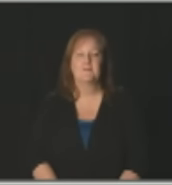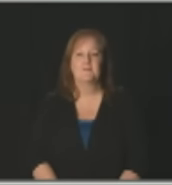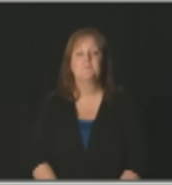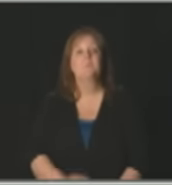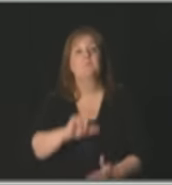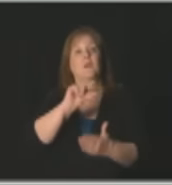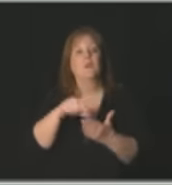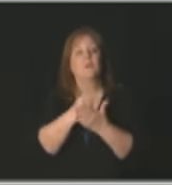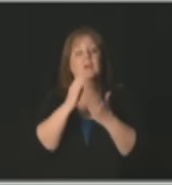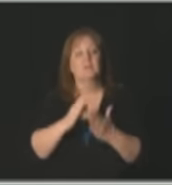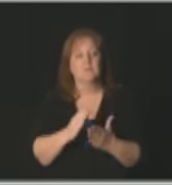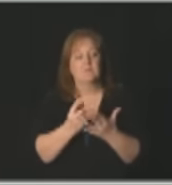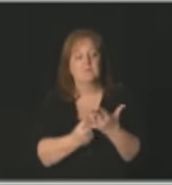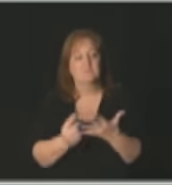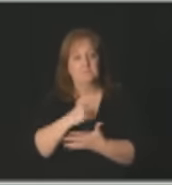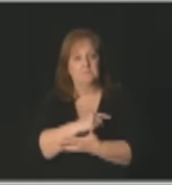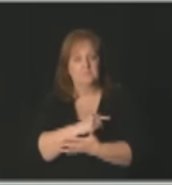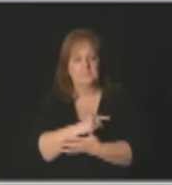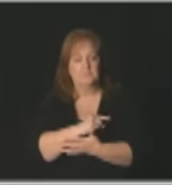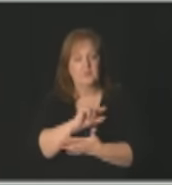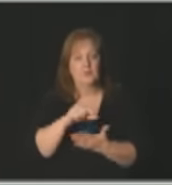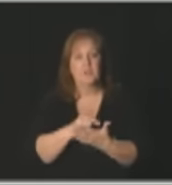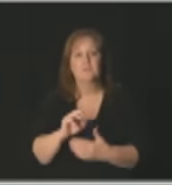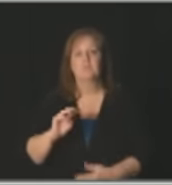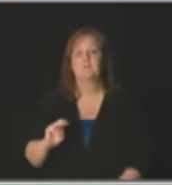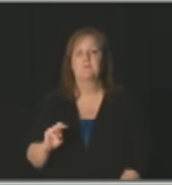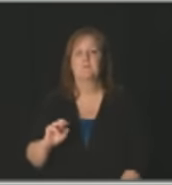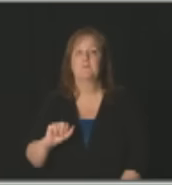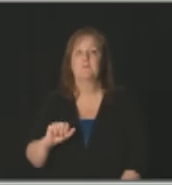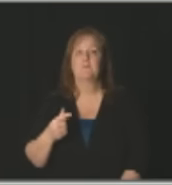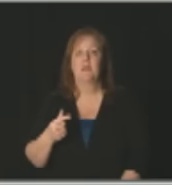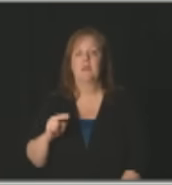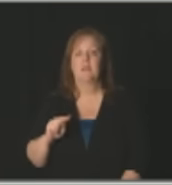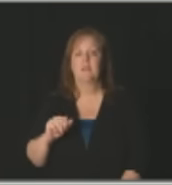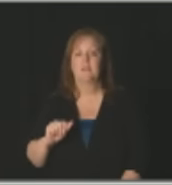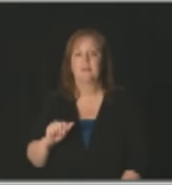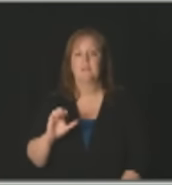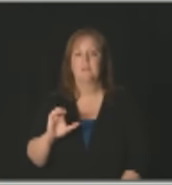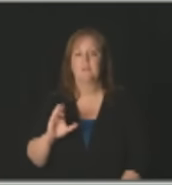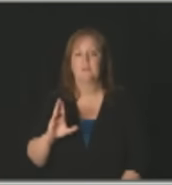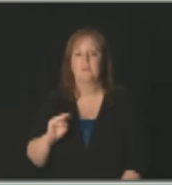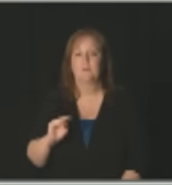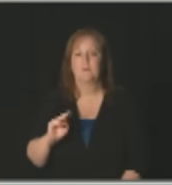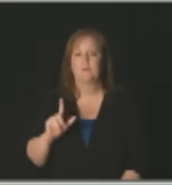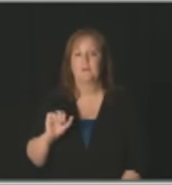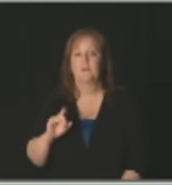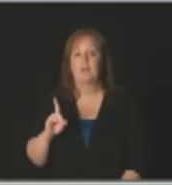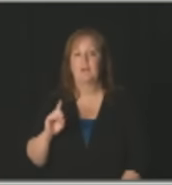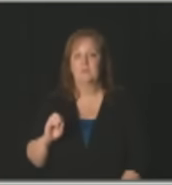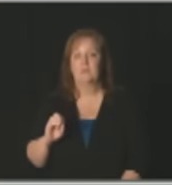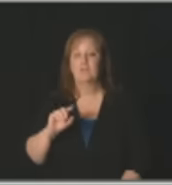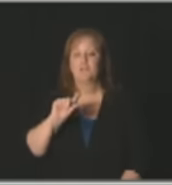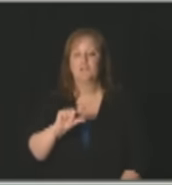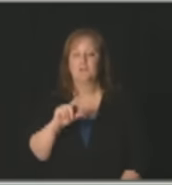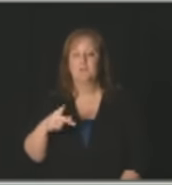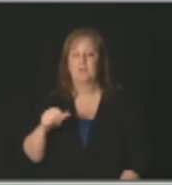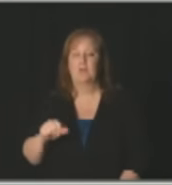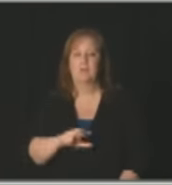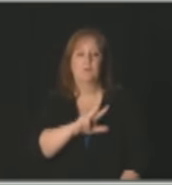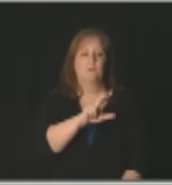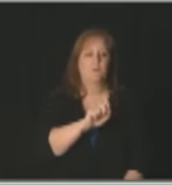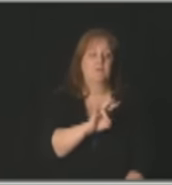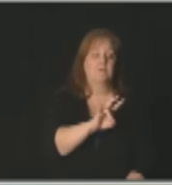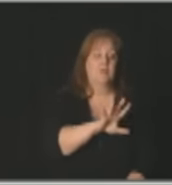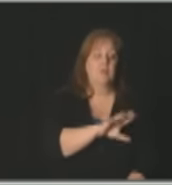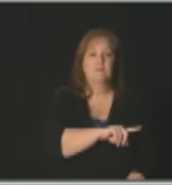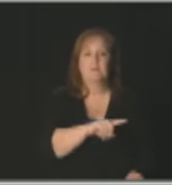Will the undergraduates graduating magna cum laude with a grade point average between 3.75 and